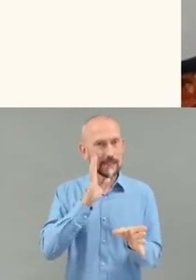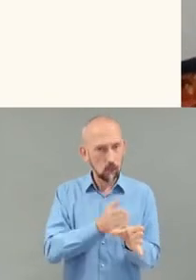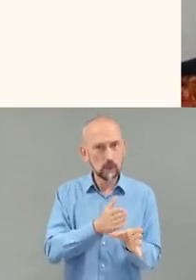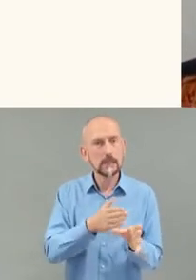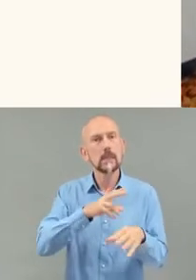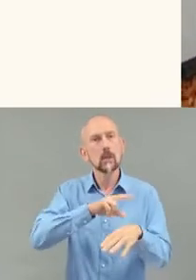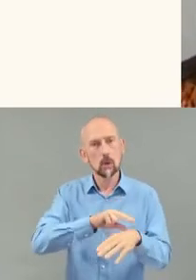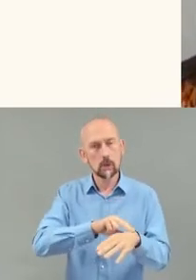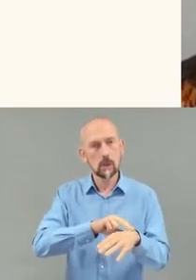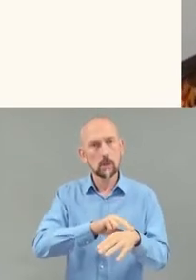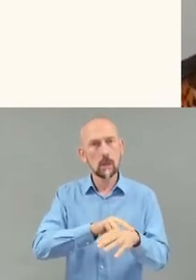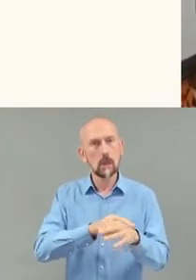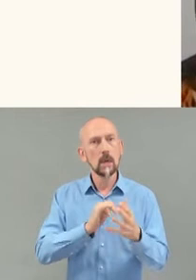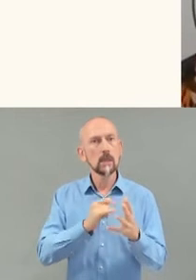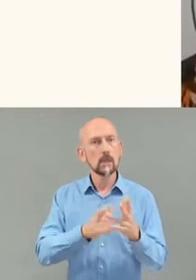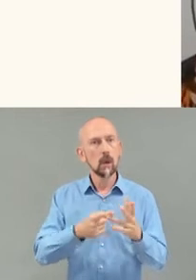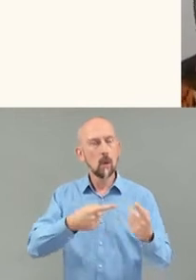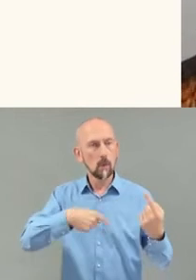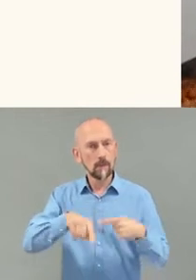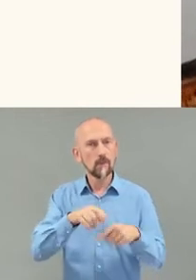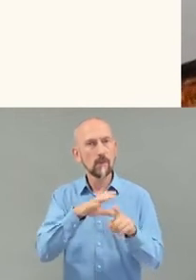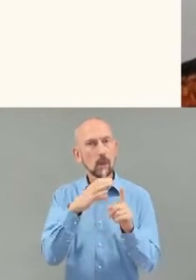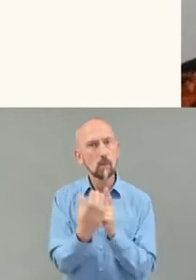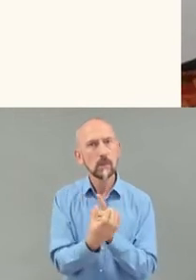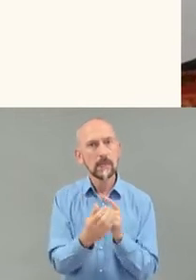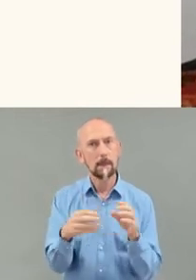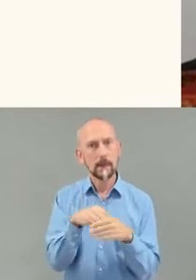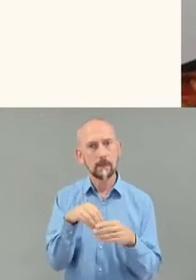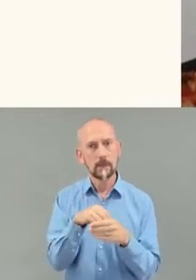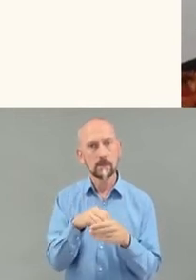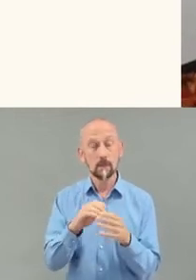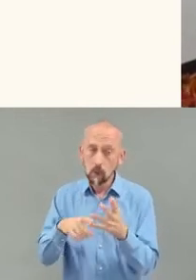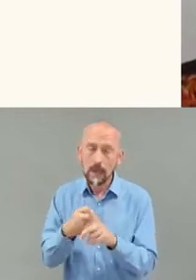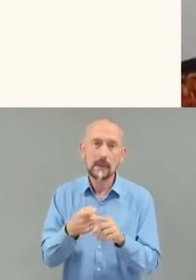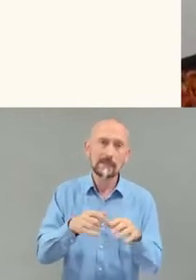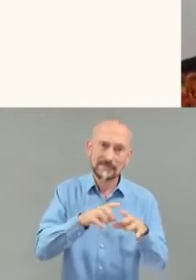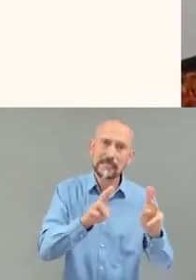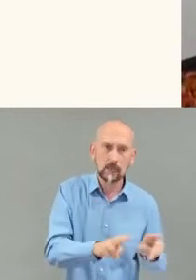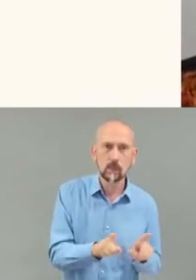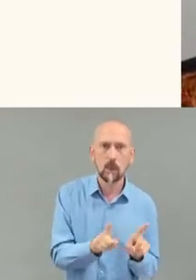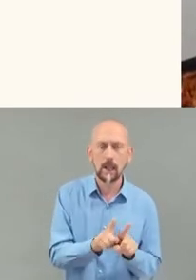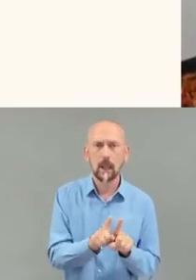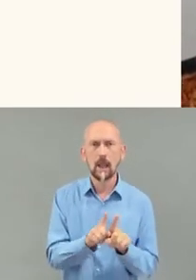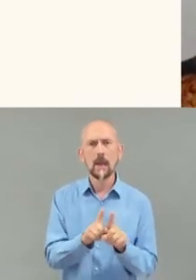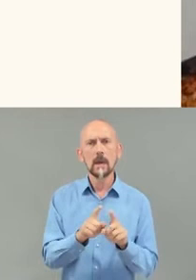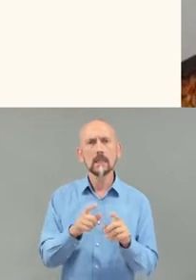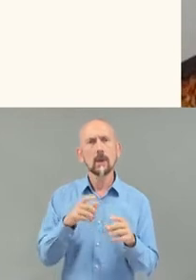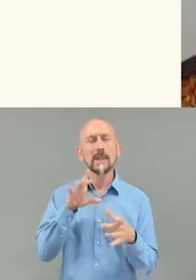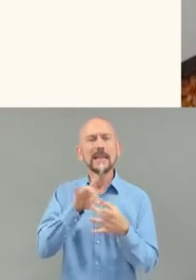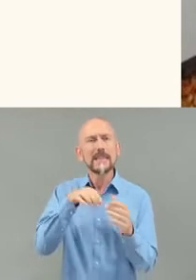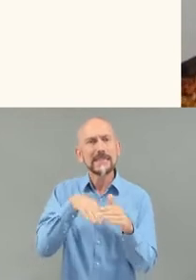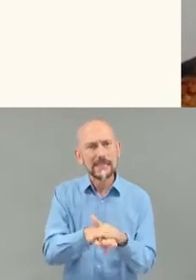community members are both UK and internationally based. Within the LinkedIn group itself, We network